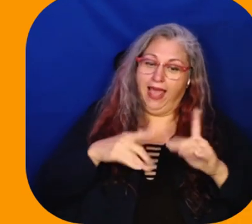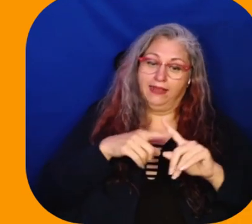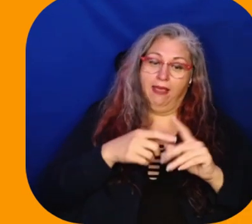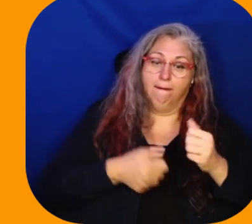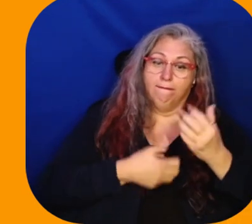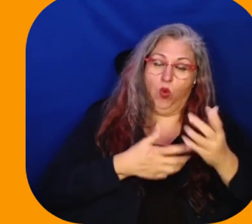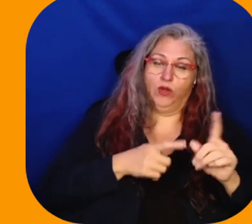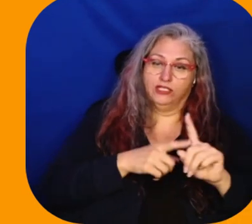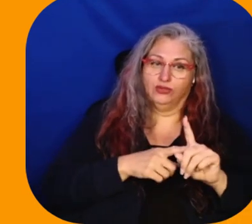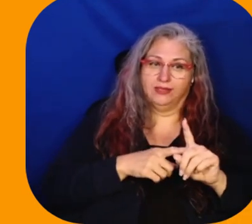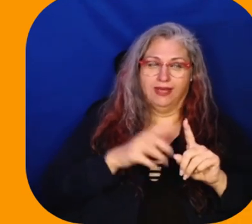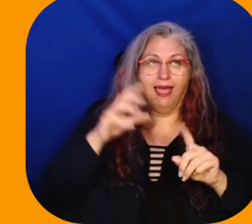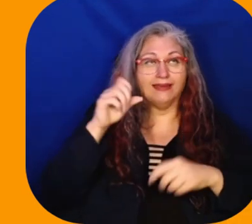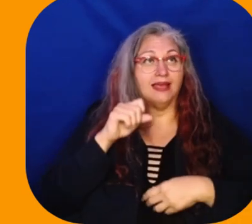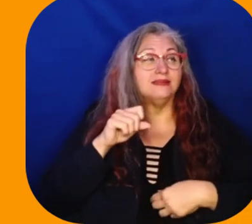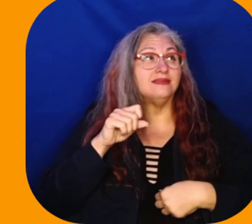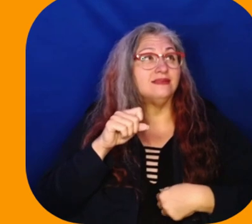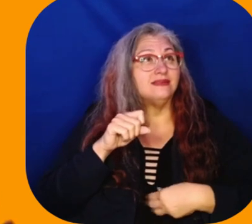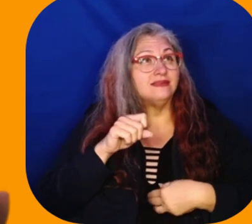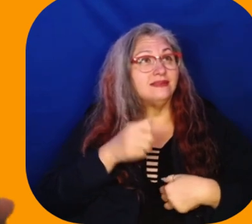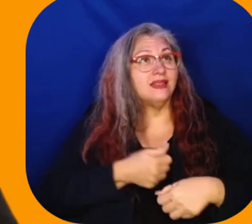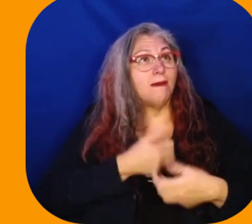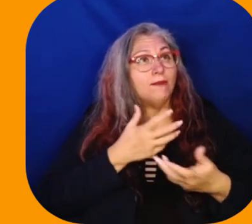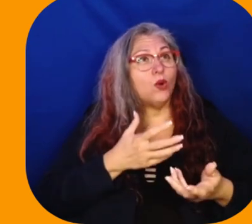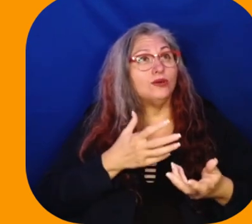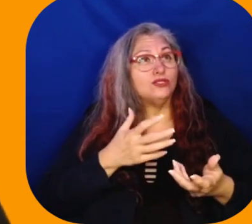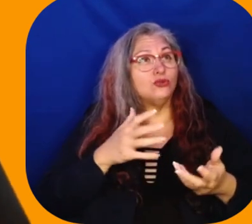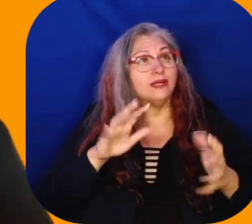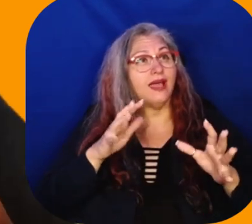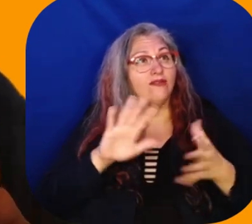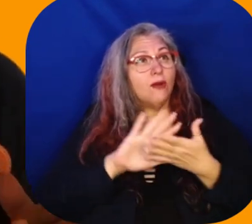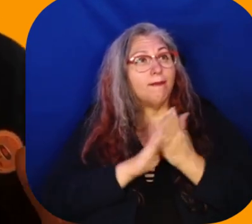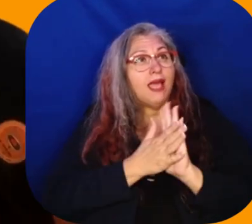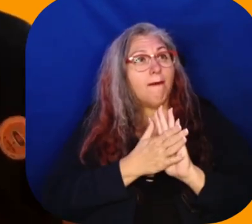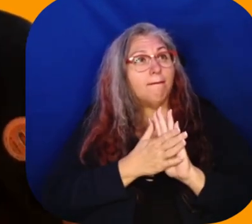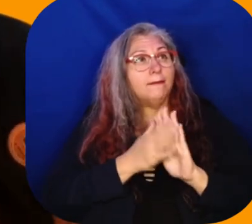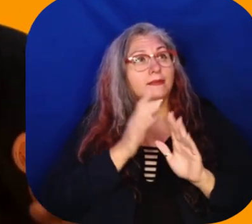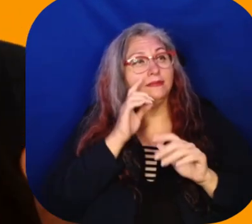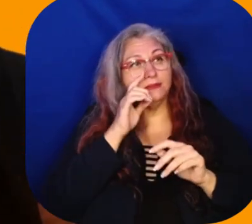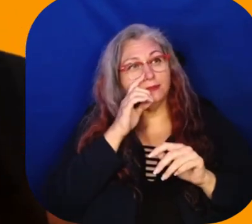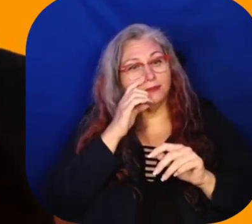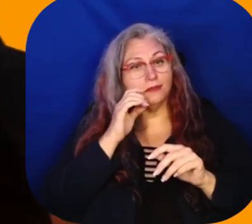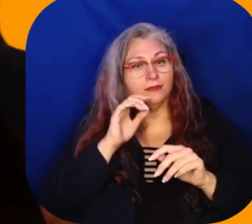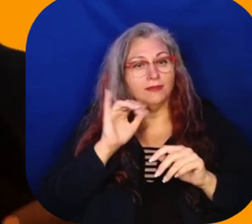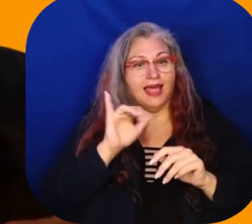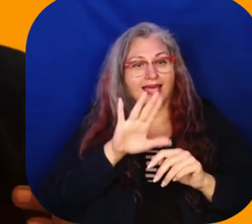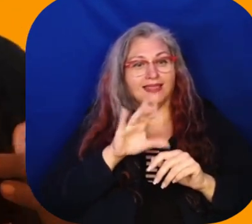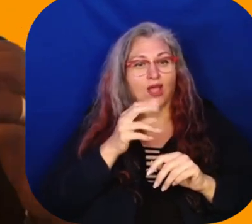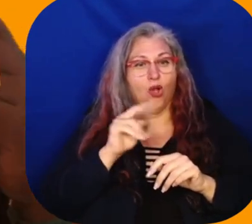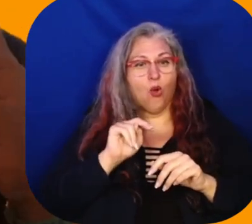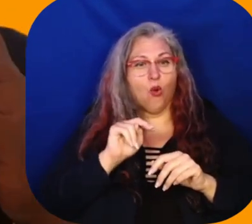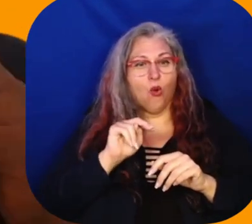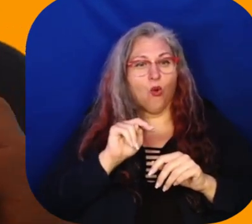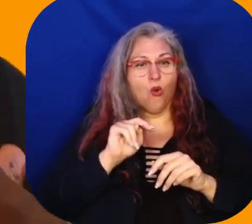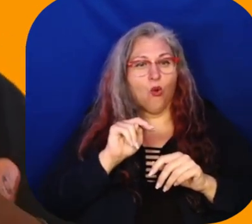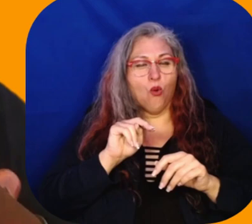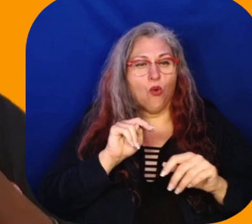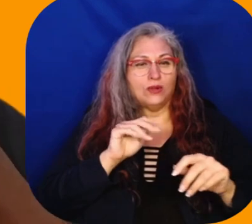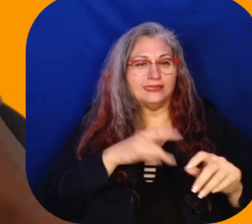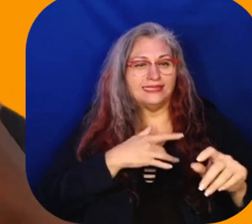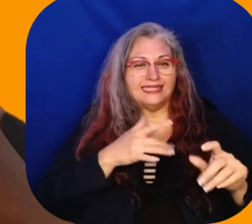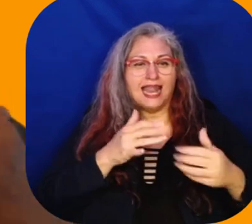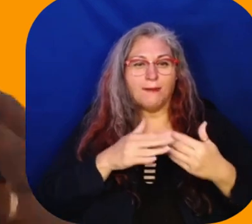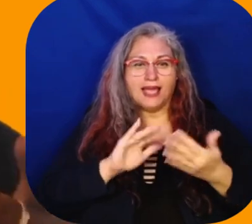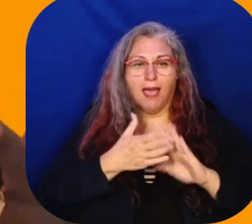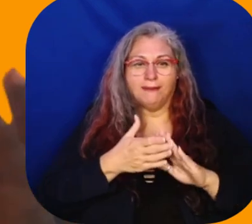in a sense, my poetry can become its own, like, a sentient. My poetry becomes sentient. Like, it becomes this person that has its